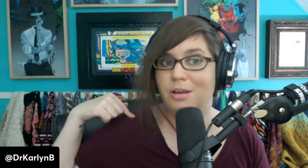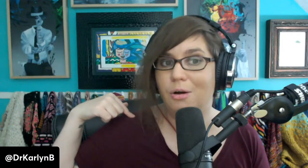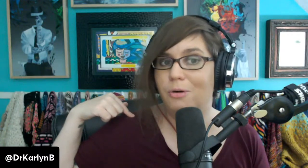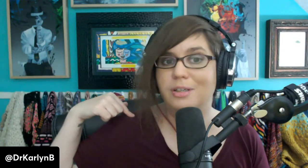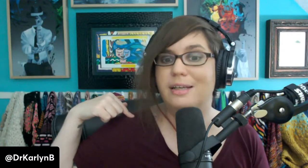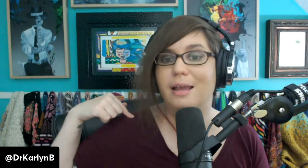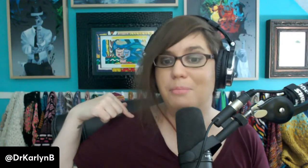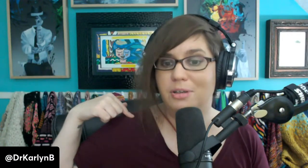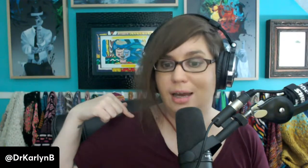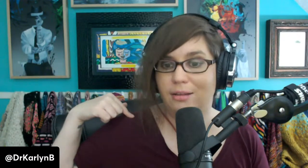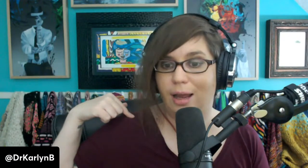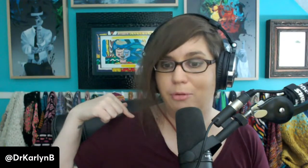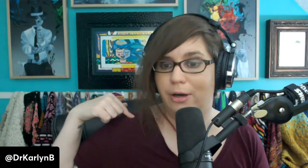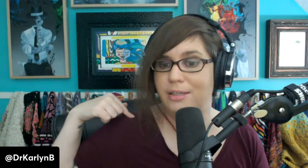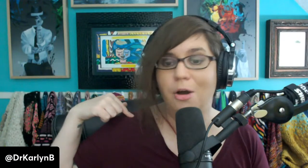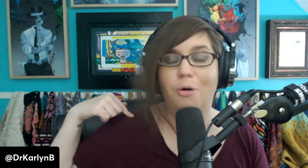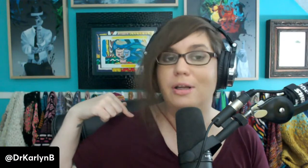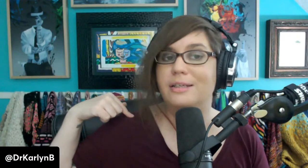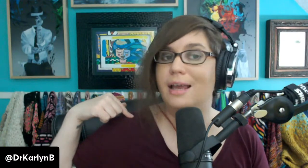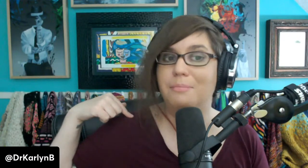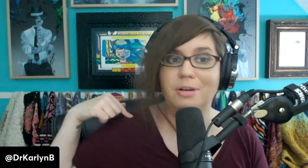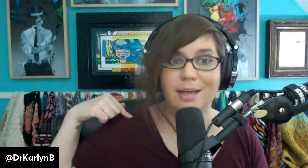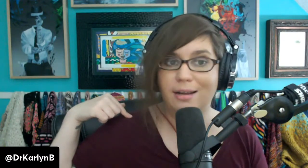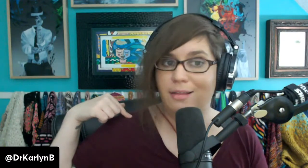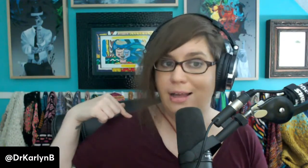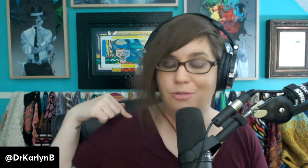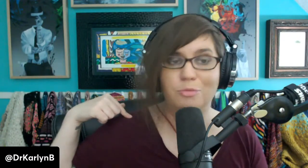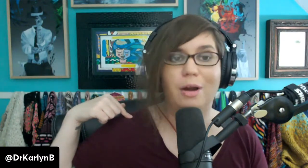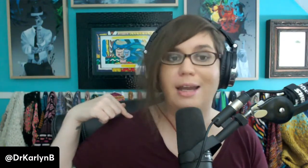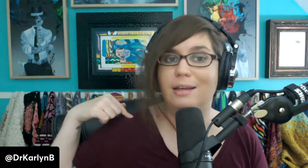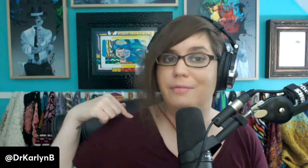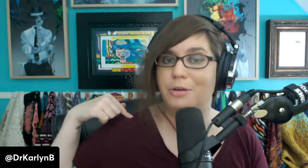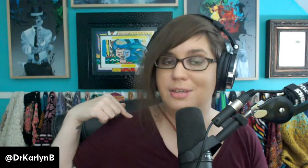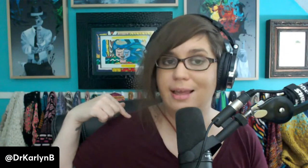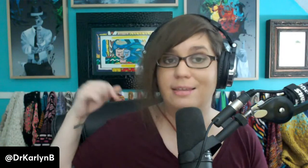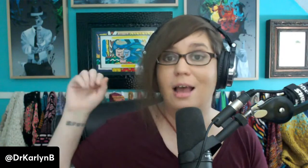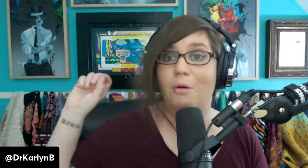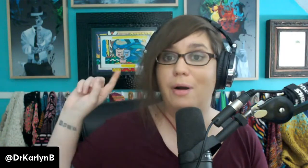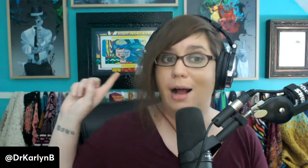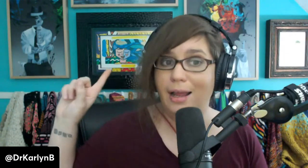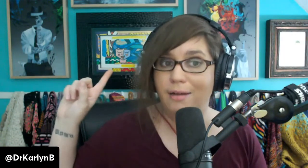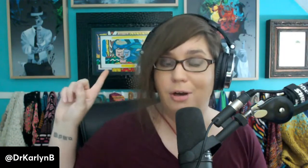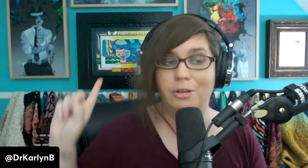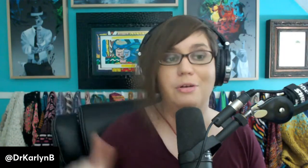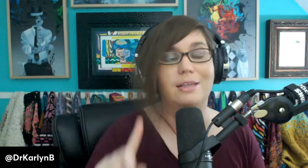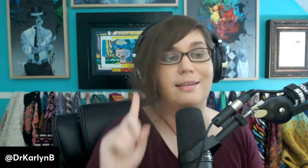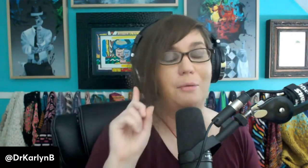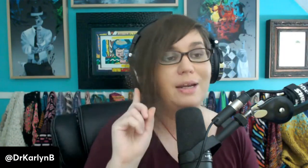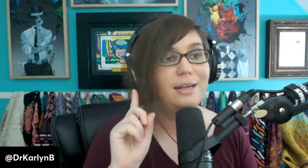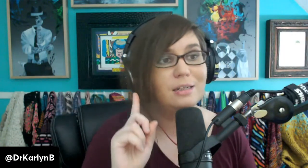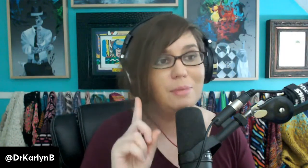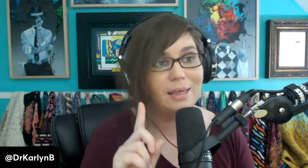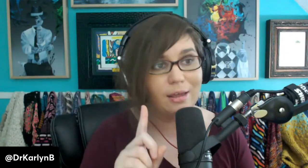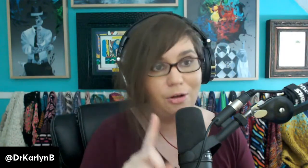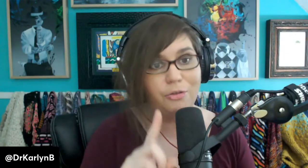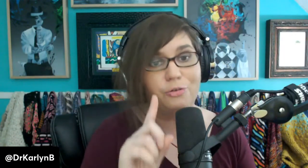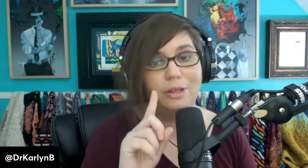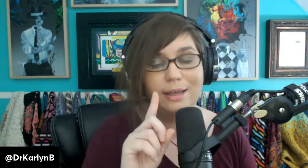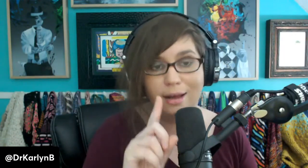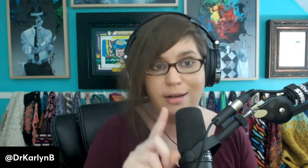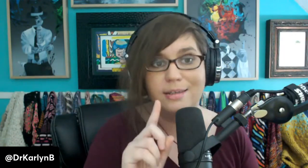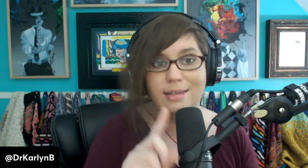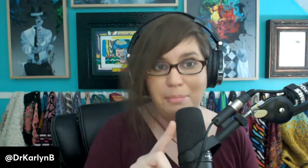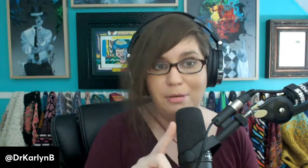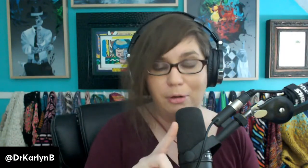books or to take books out of libraries or to take books out of classrooms or any of those things. What I have argued is that we need to make it